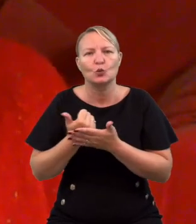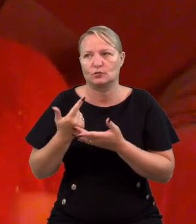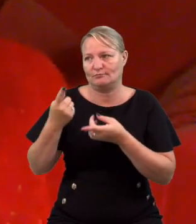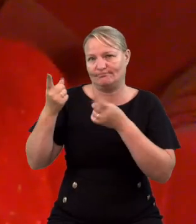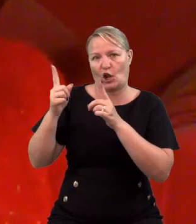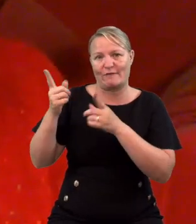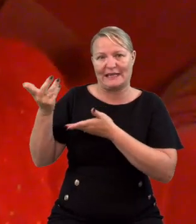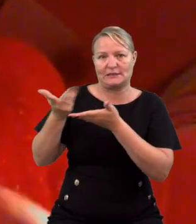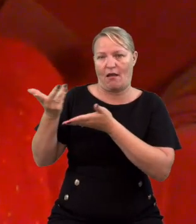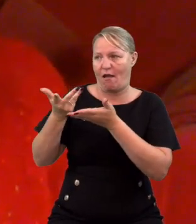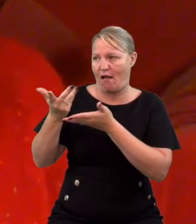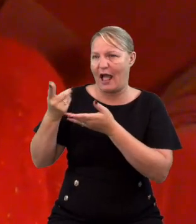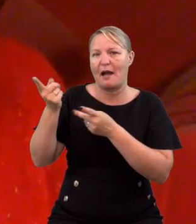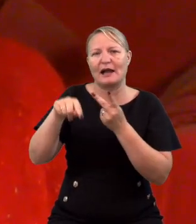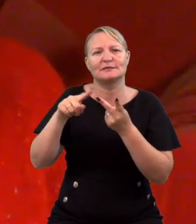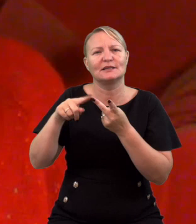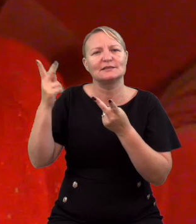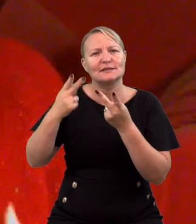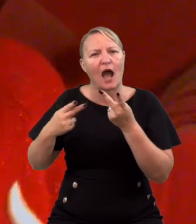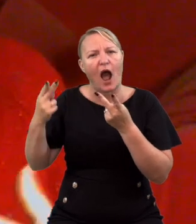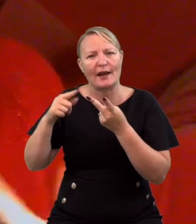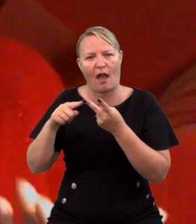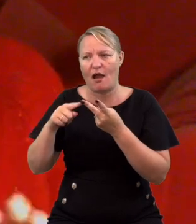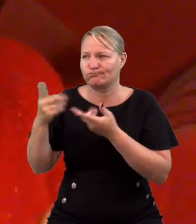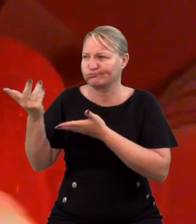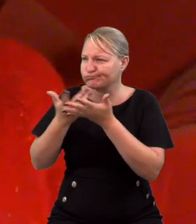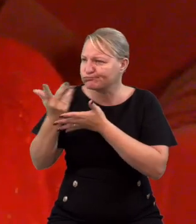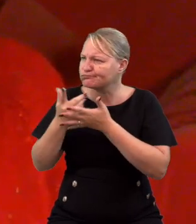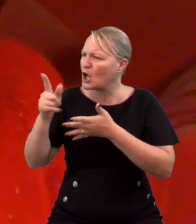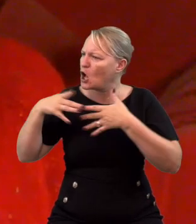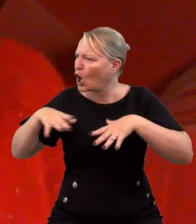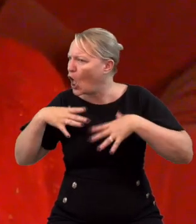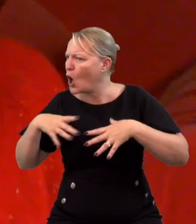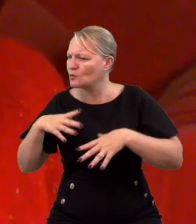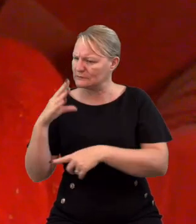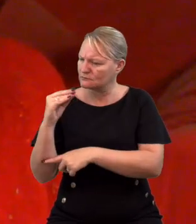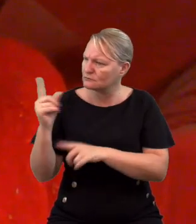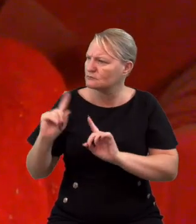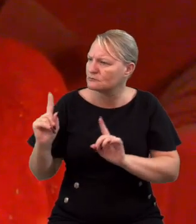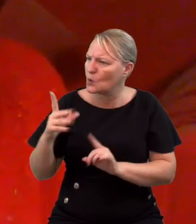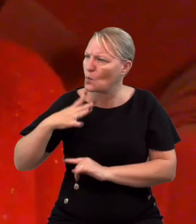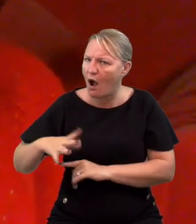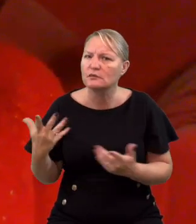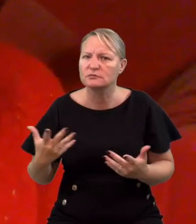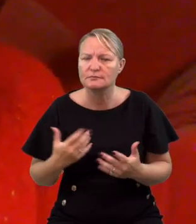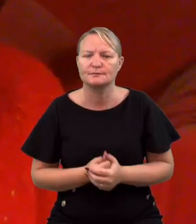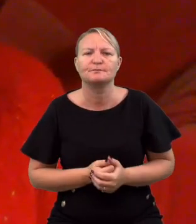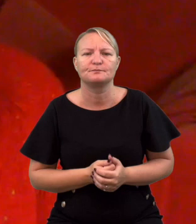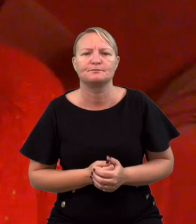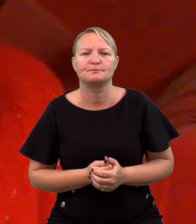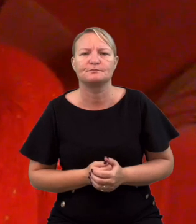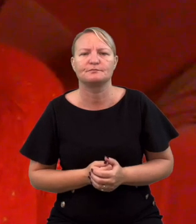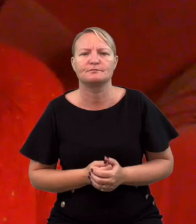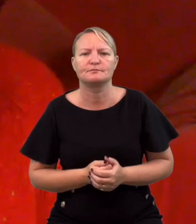the overall show director and designer about what the function of those puppets and masks are in the